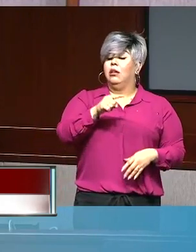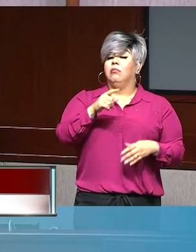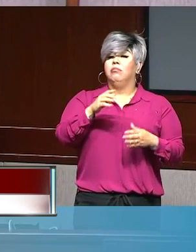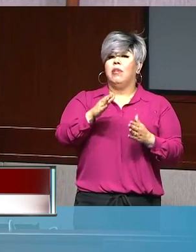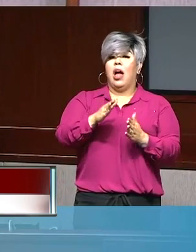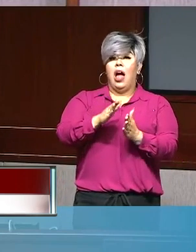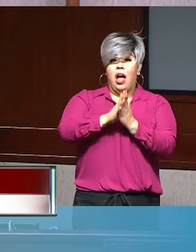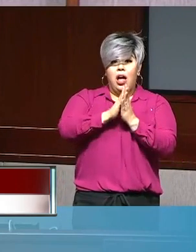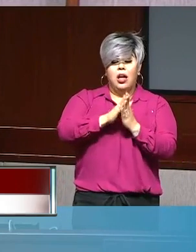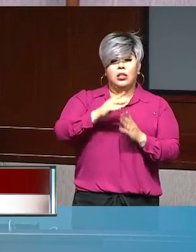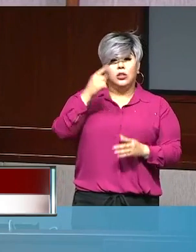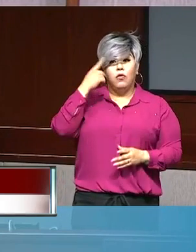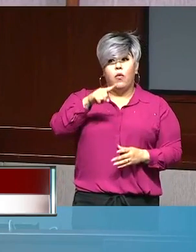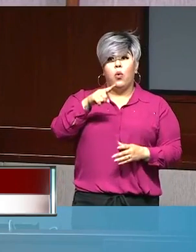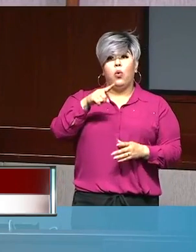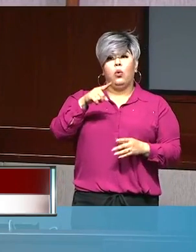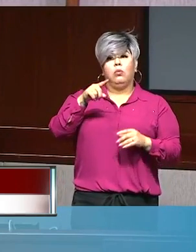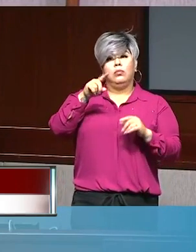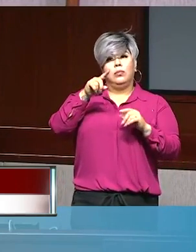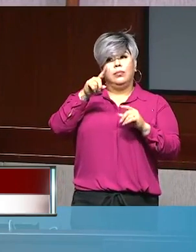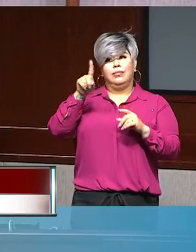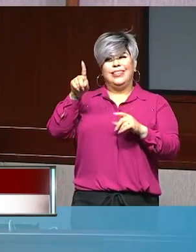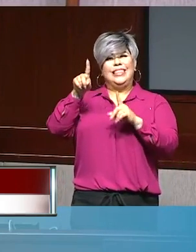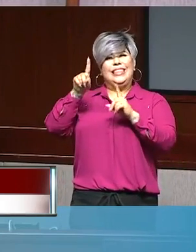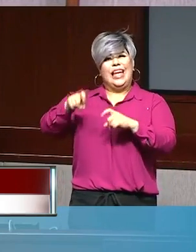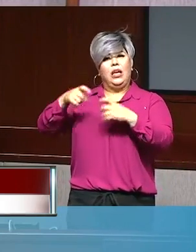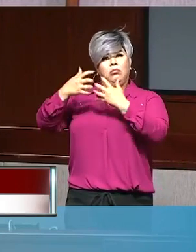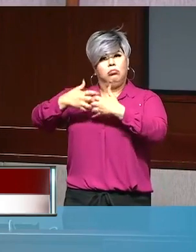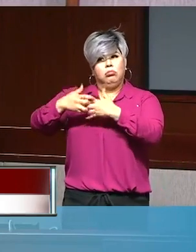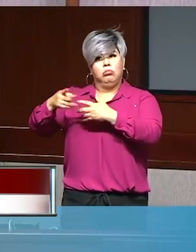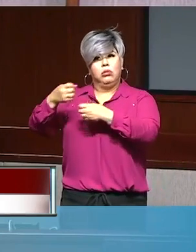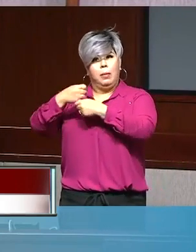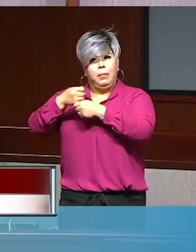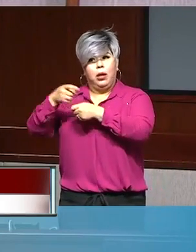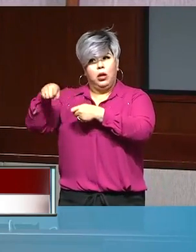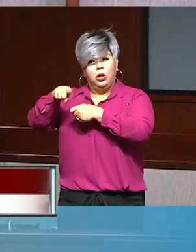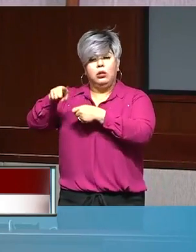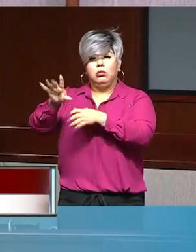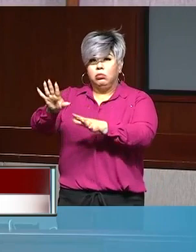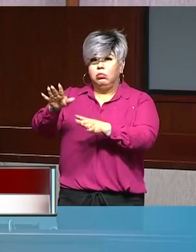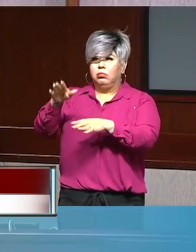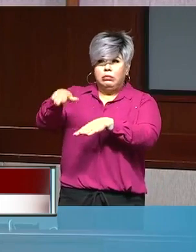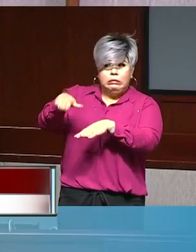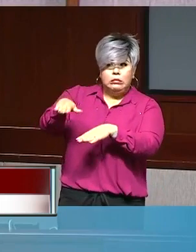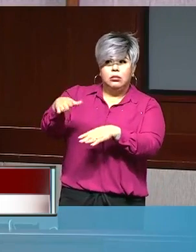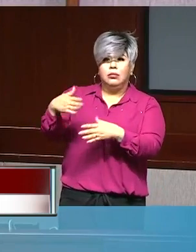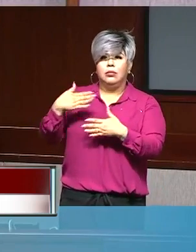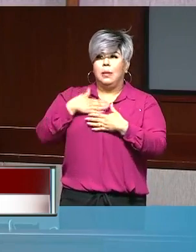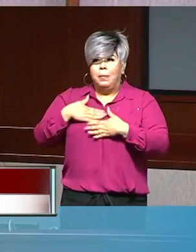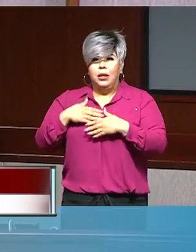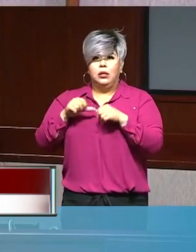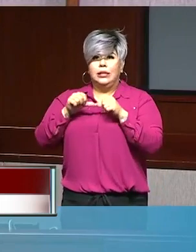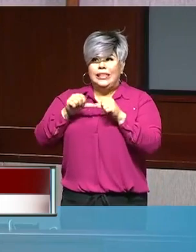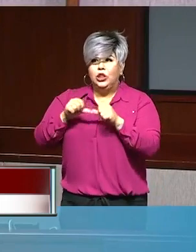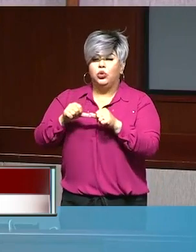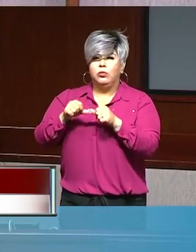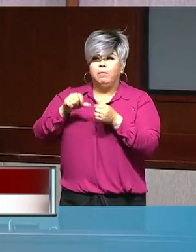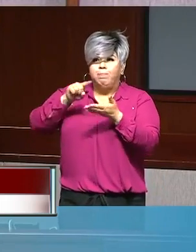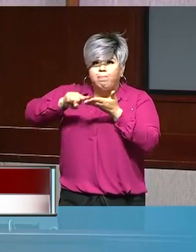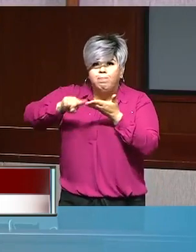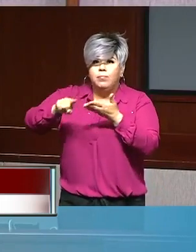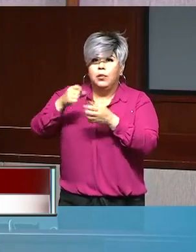the test manufacturers and developers to further and continue verifying